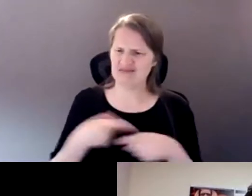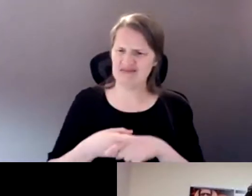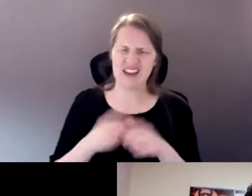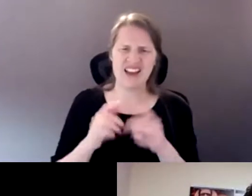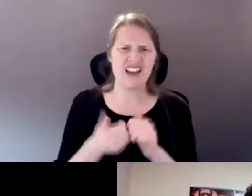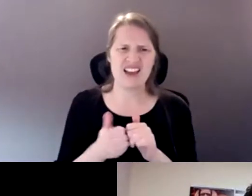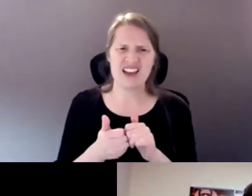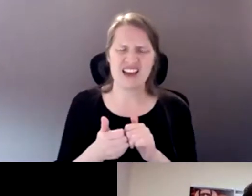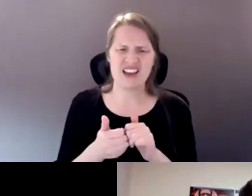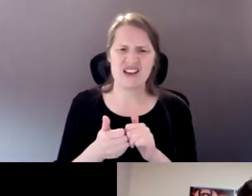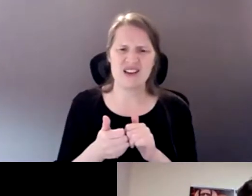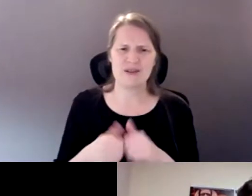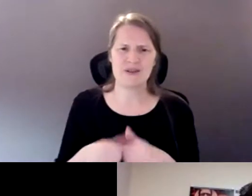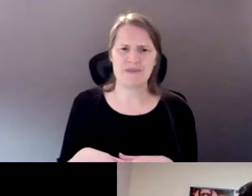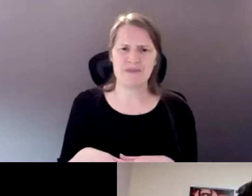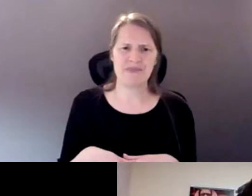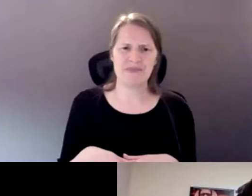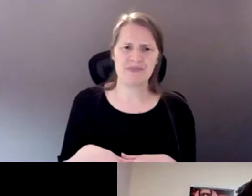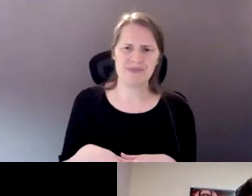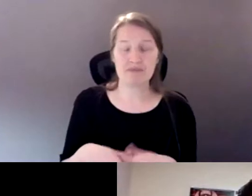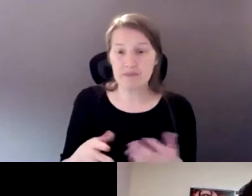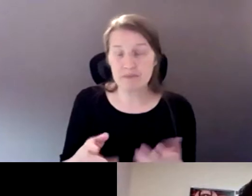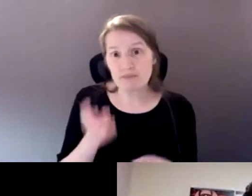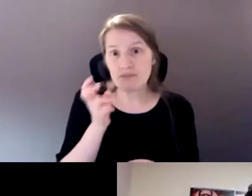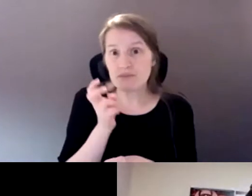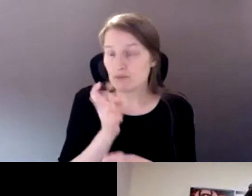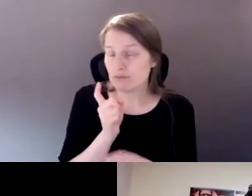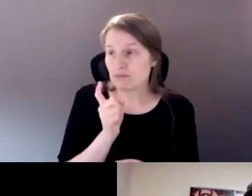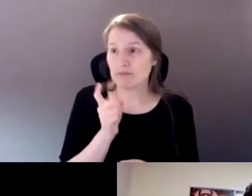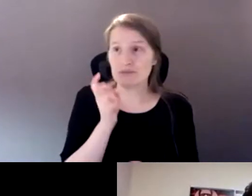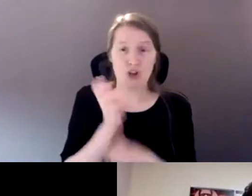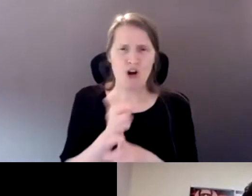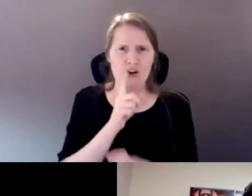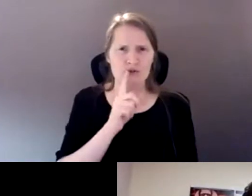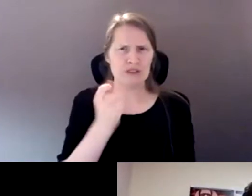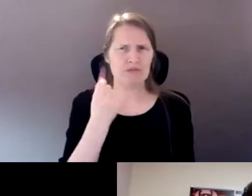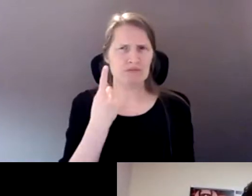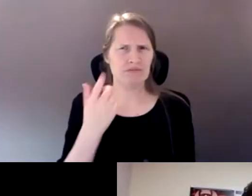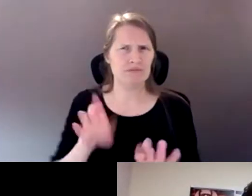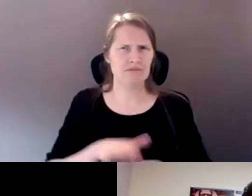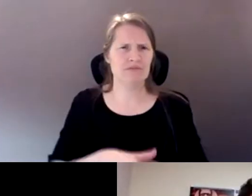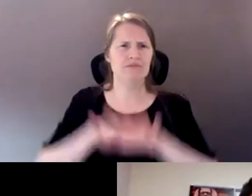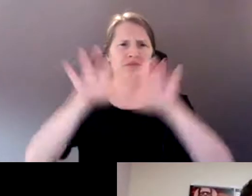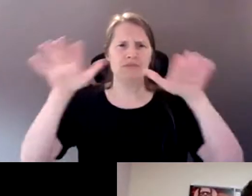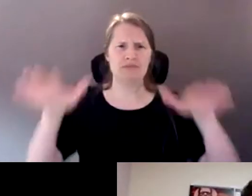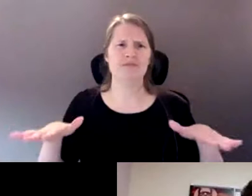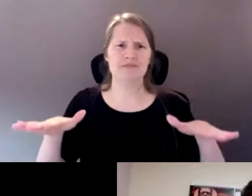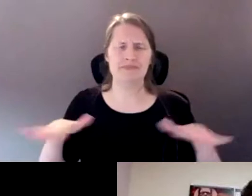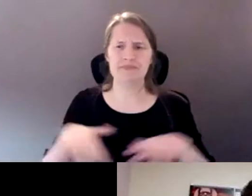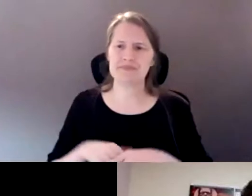genocide. Because it is very difficult to comprehend. Now, I